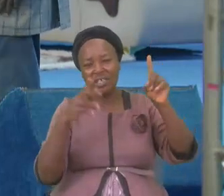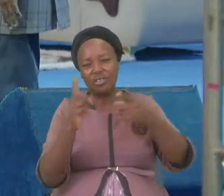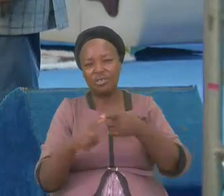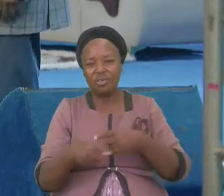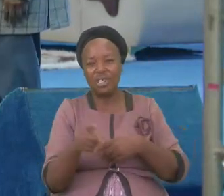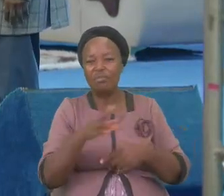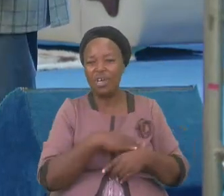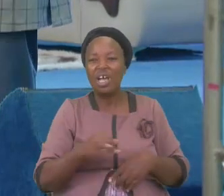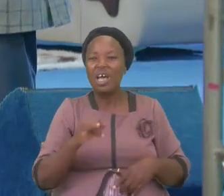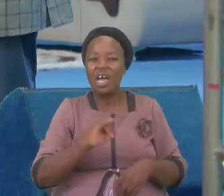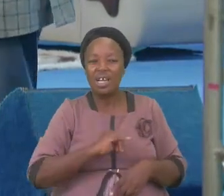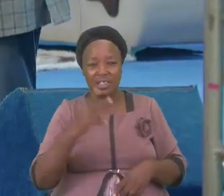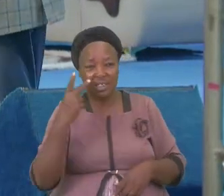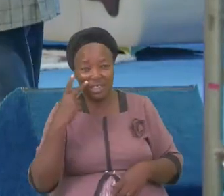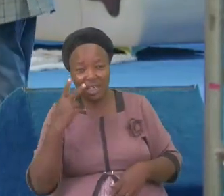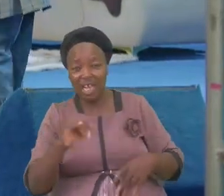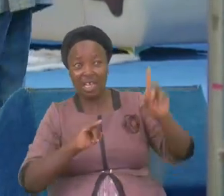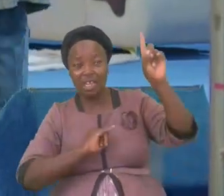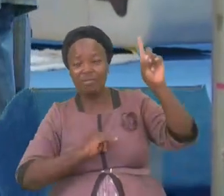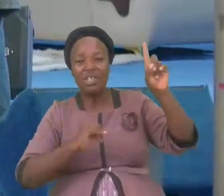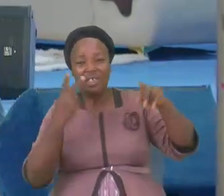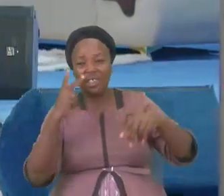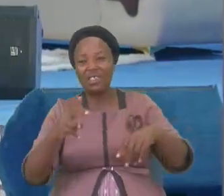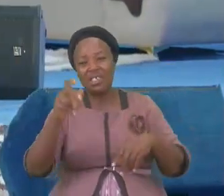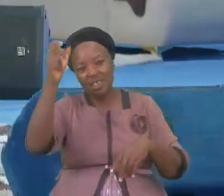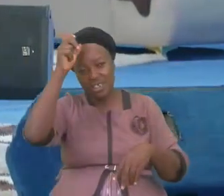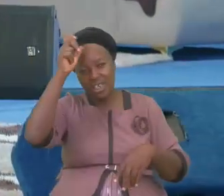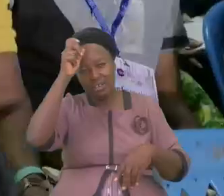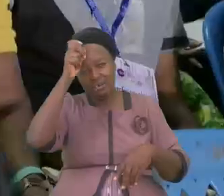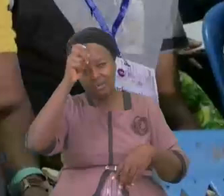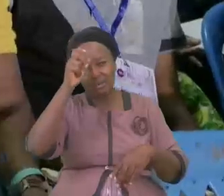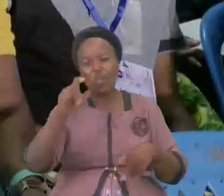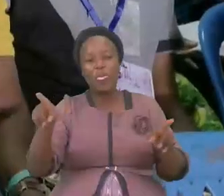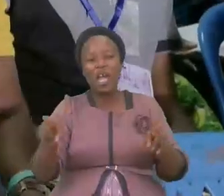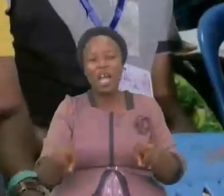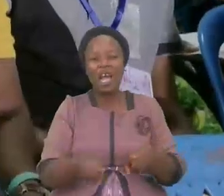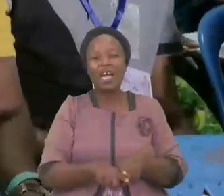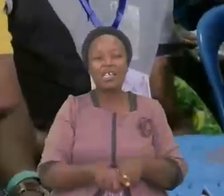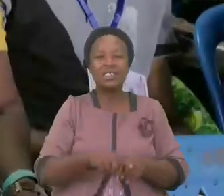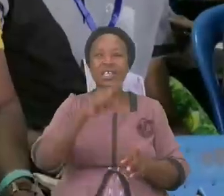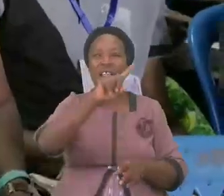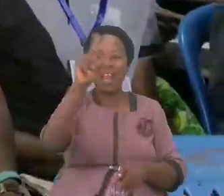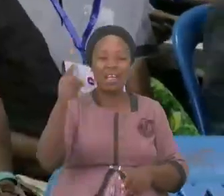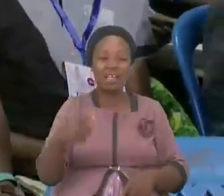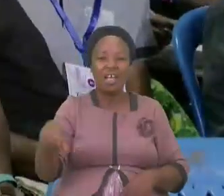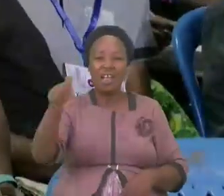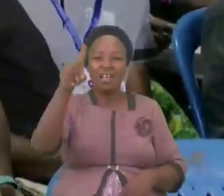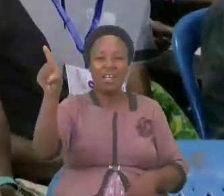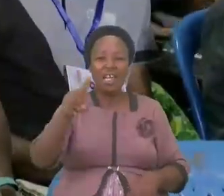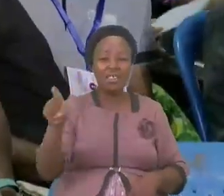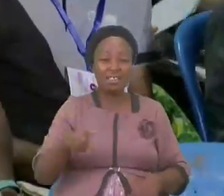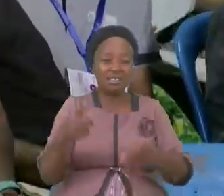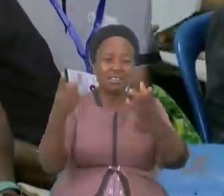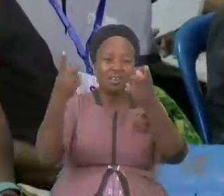from heaven. Every power of Satan will fall before you. They've been blocking your way